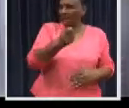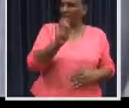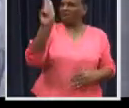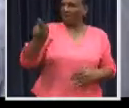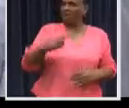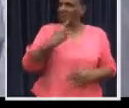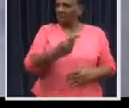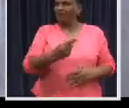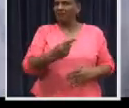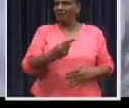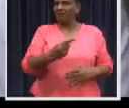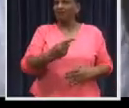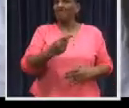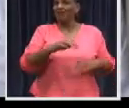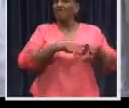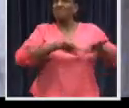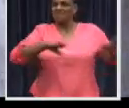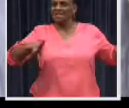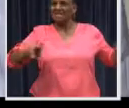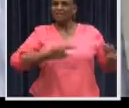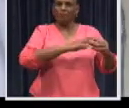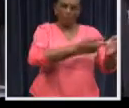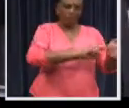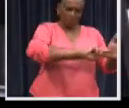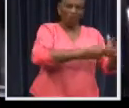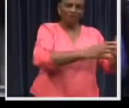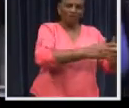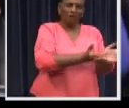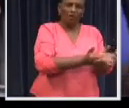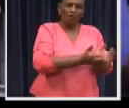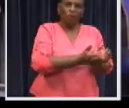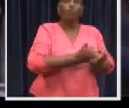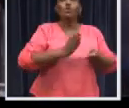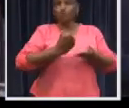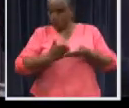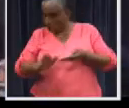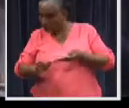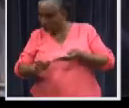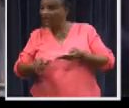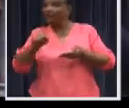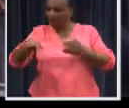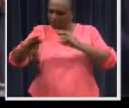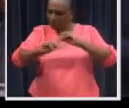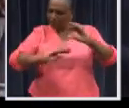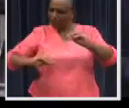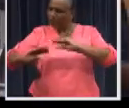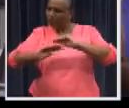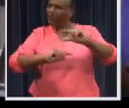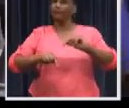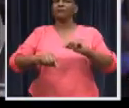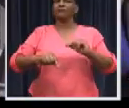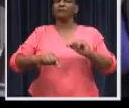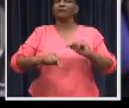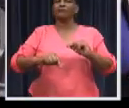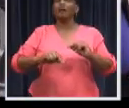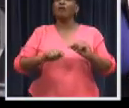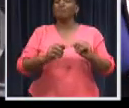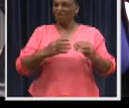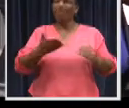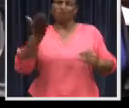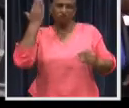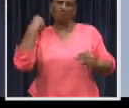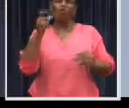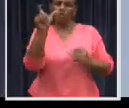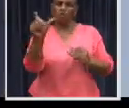this announcement of Minister Hoefdraad. The various political groups felt it necessary to talk about it during a suspension of the